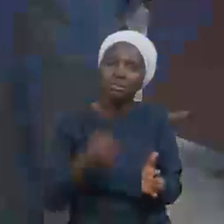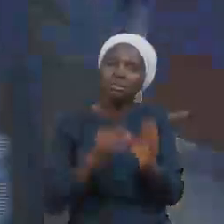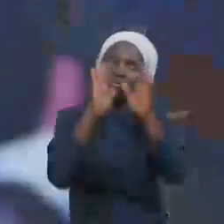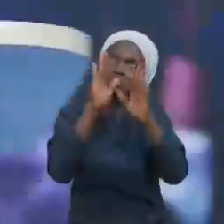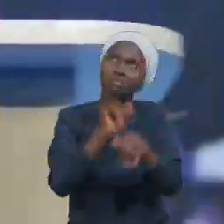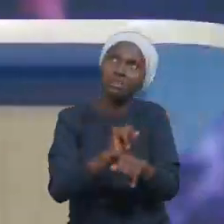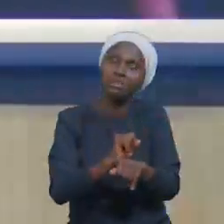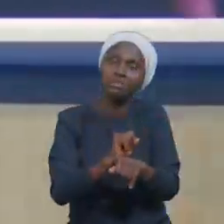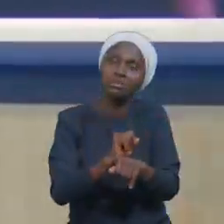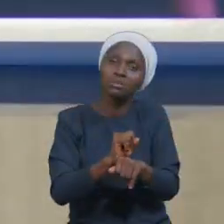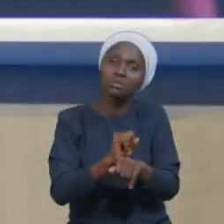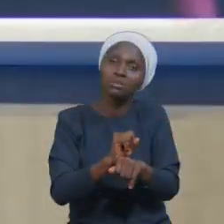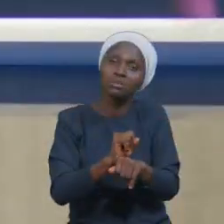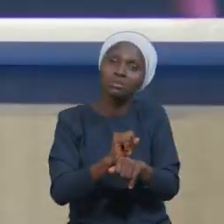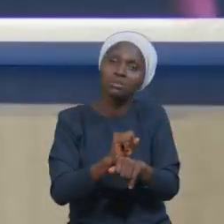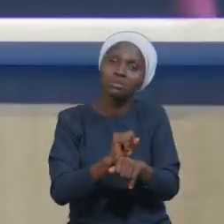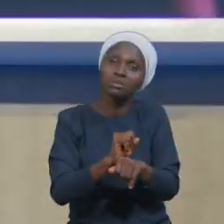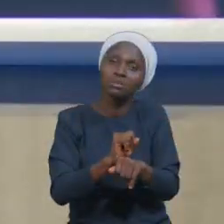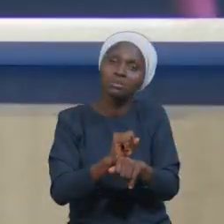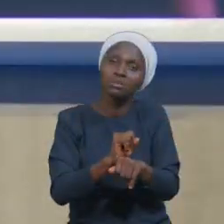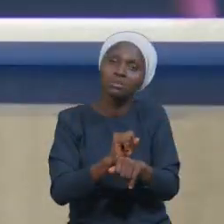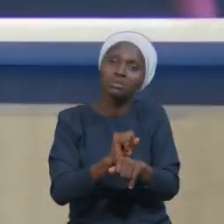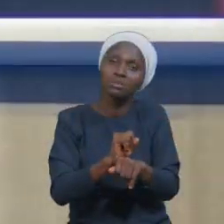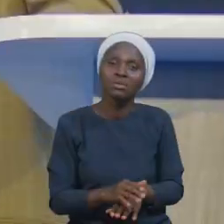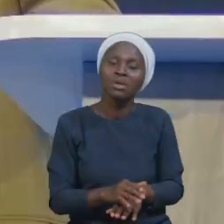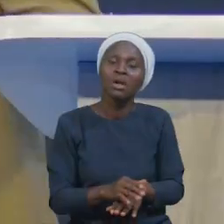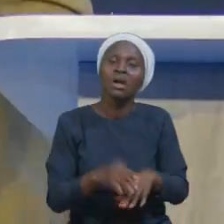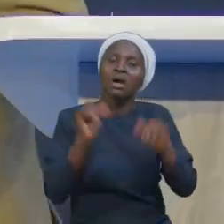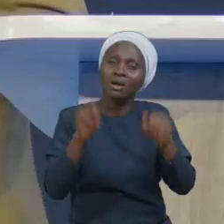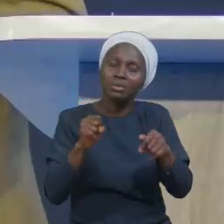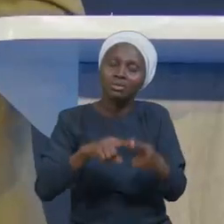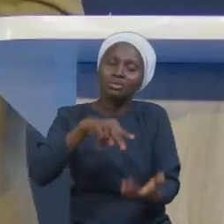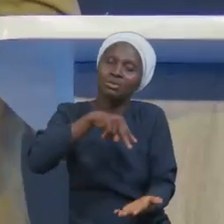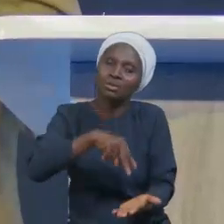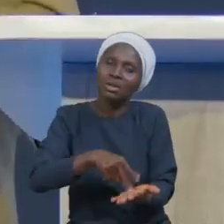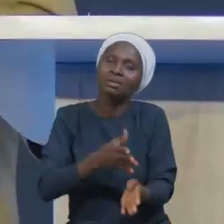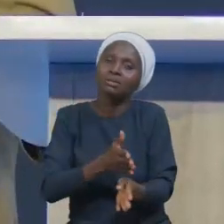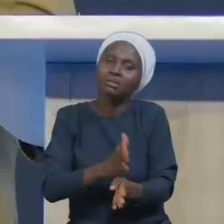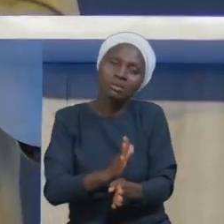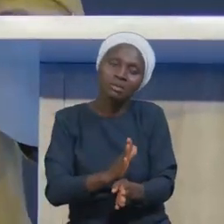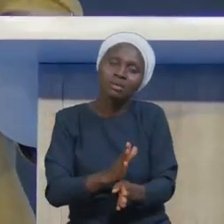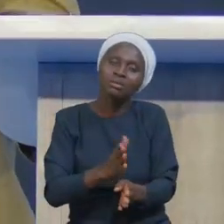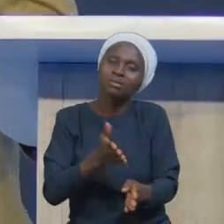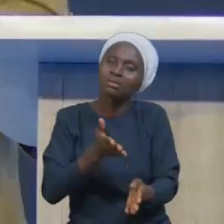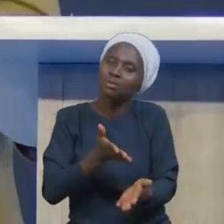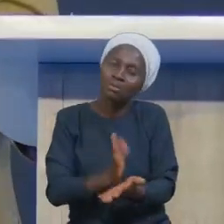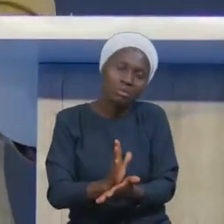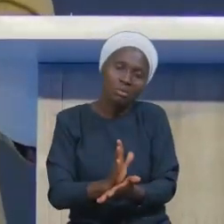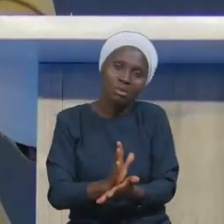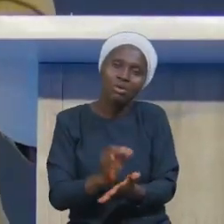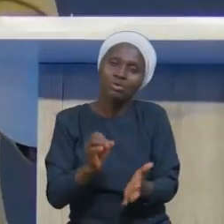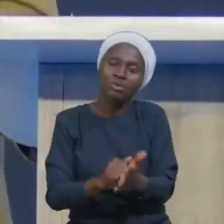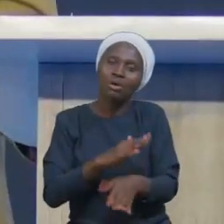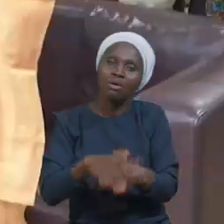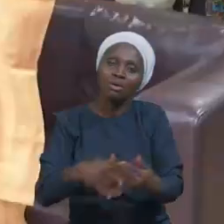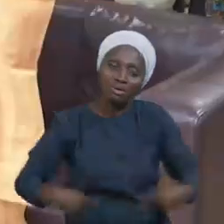miracle of being able to stand erect with all the whispering gone, that